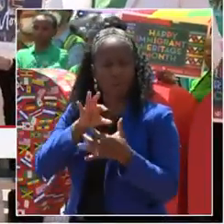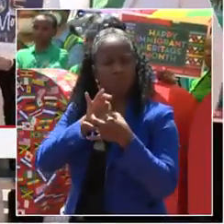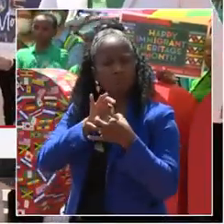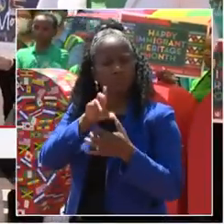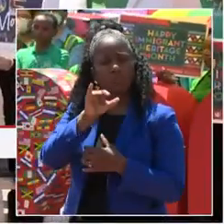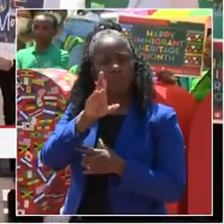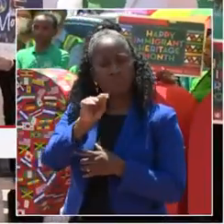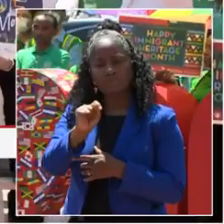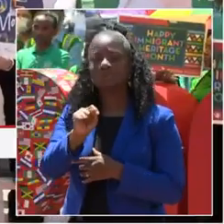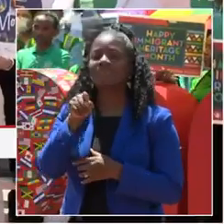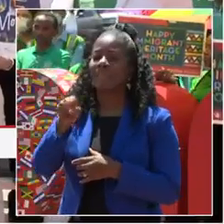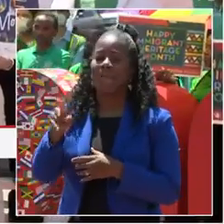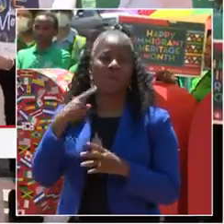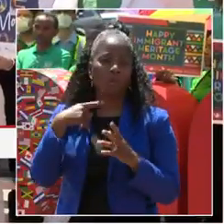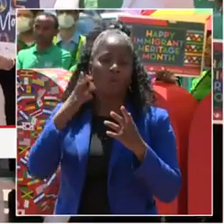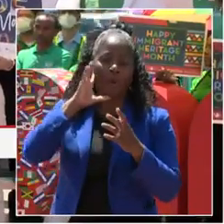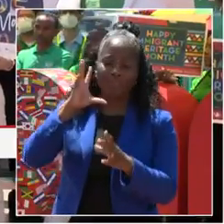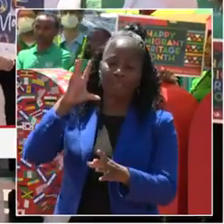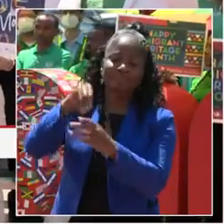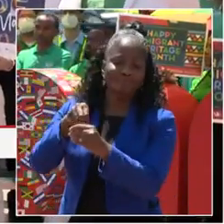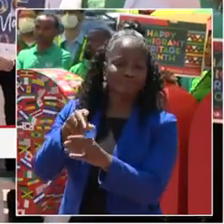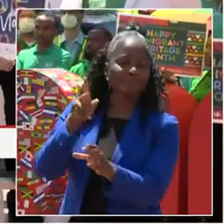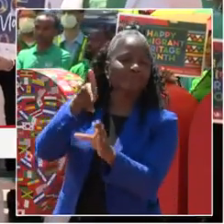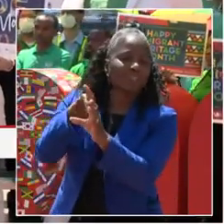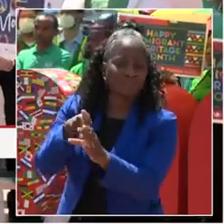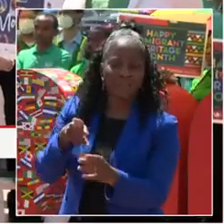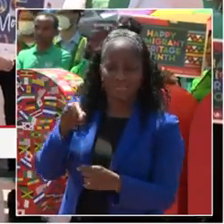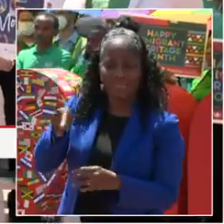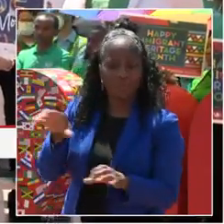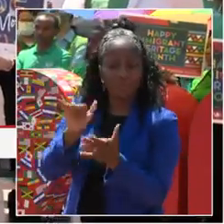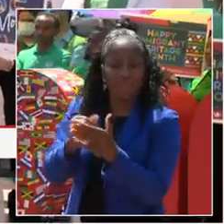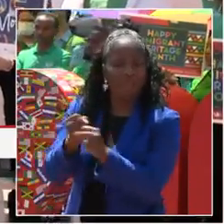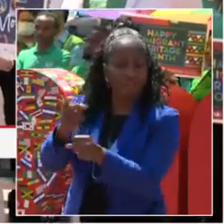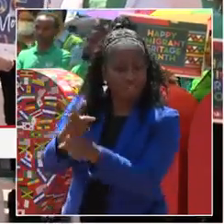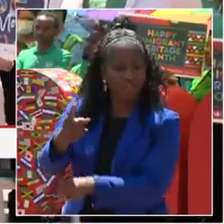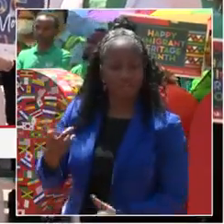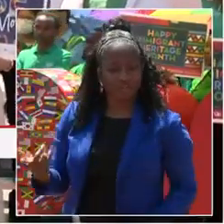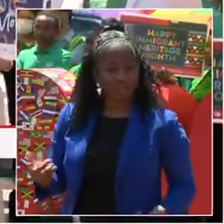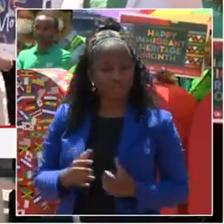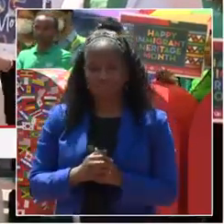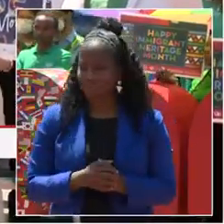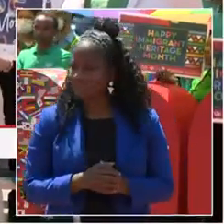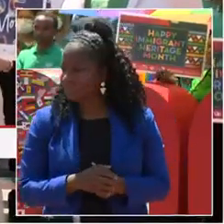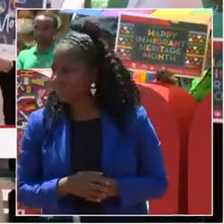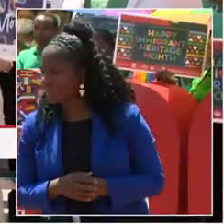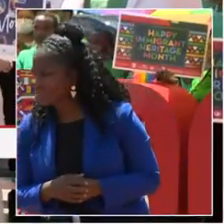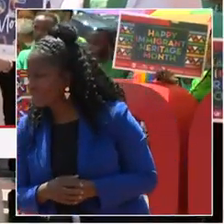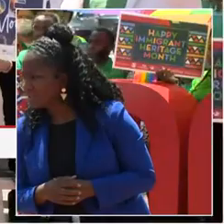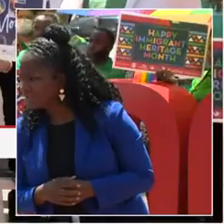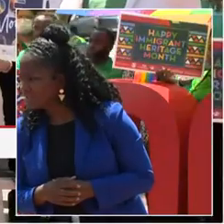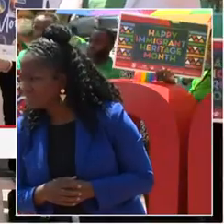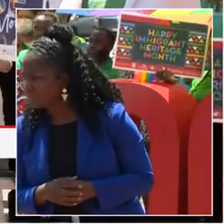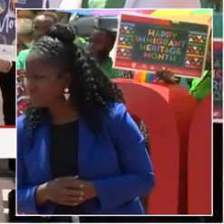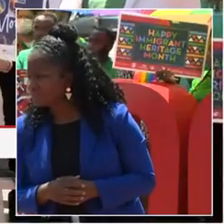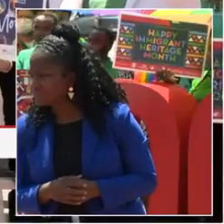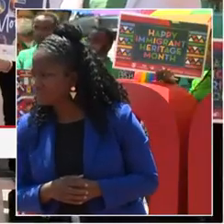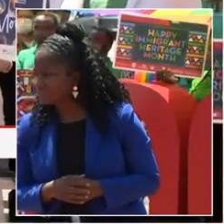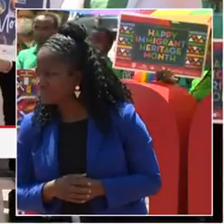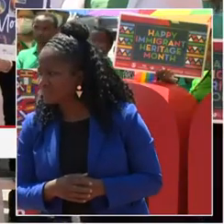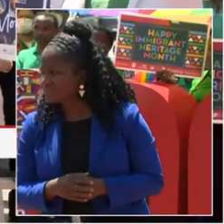will, no doubt in my mind, be participating. They do every year, every year that we've had it. And when you spoke